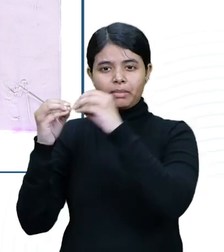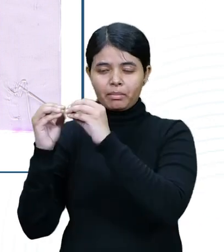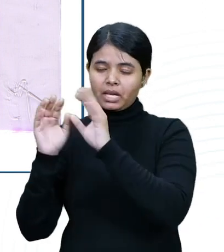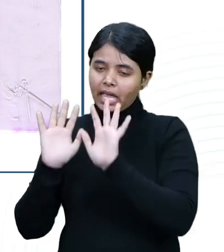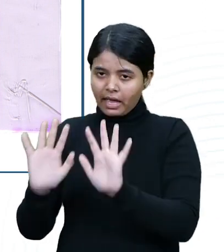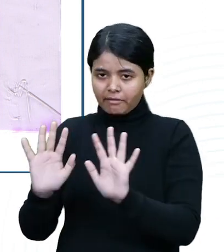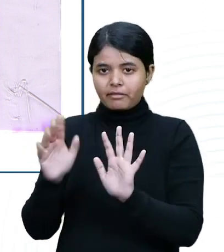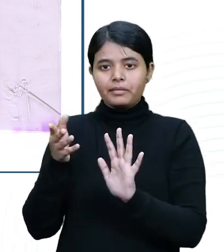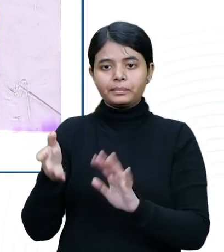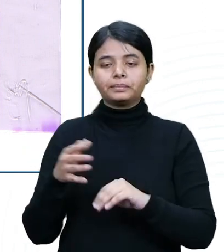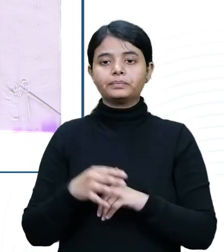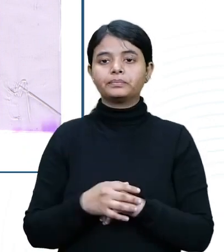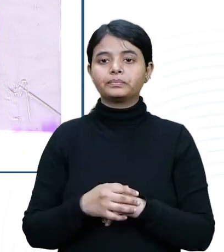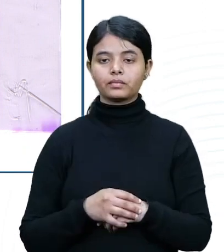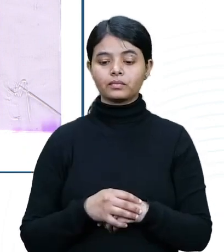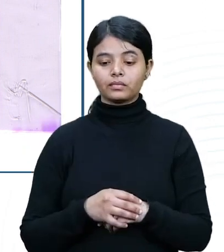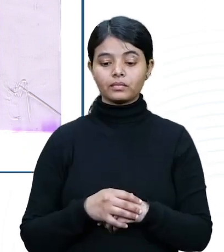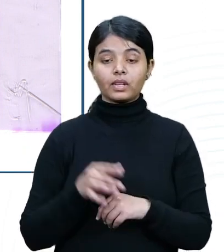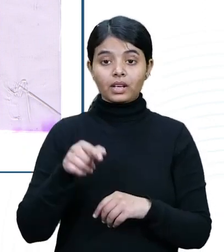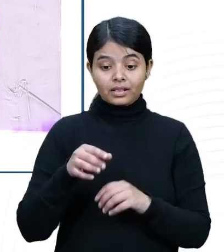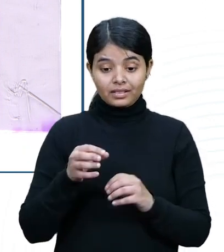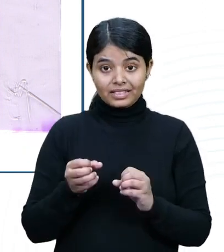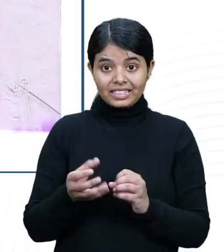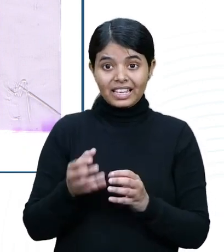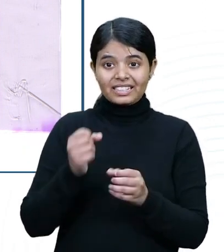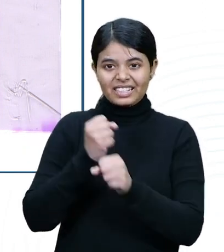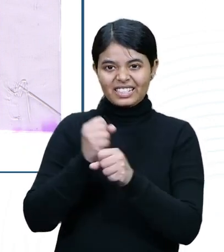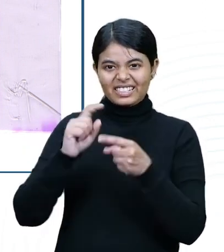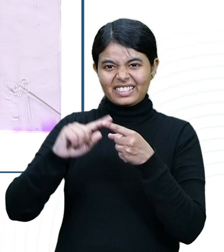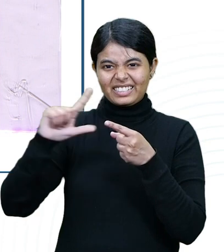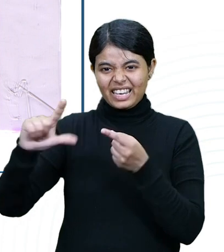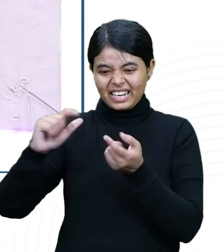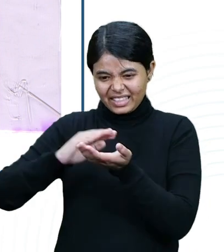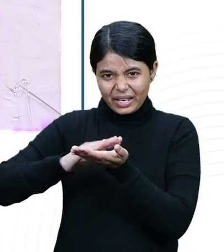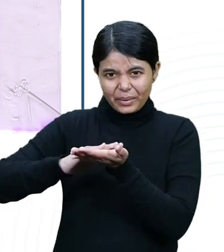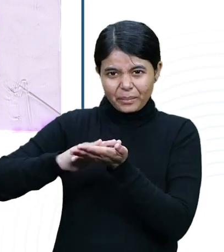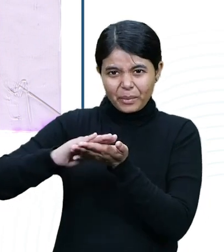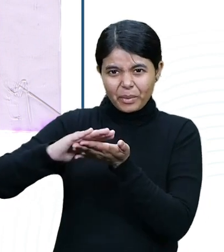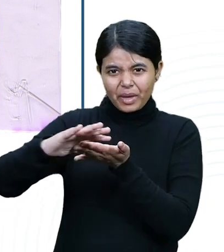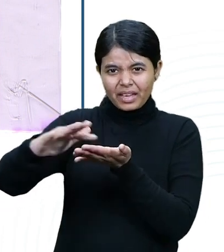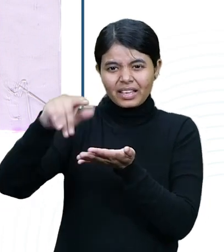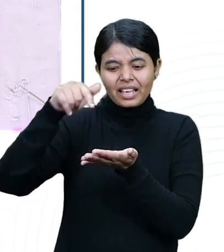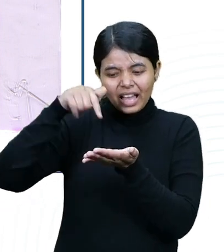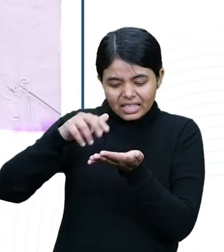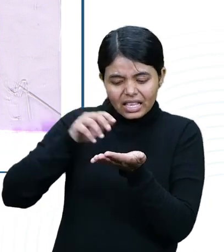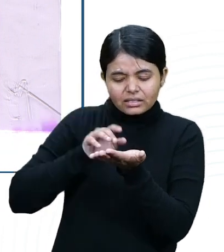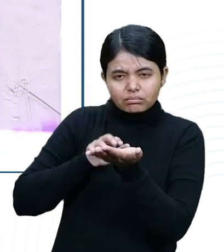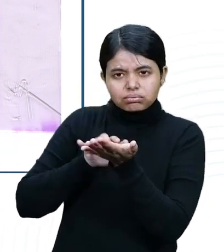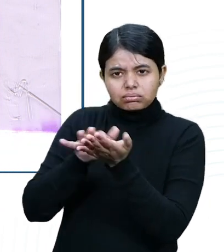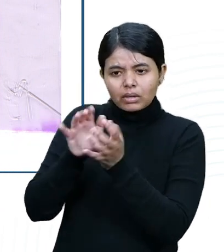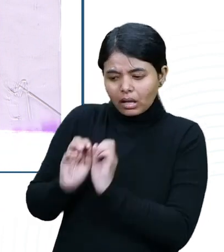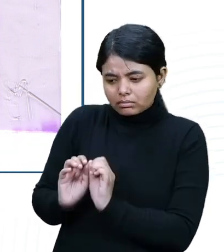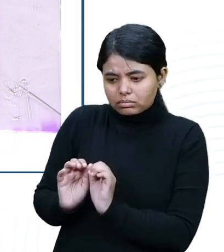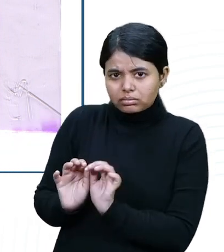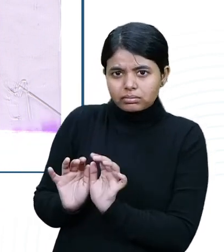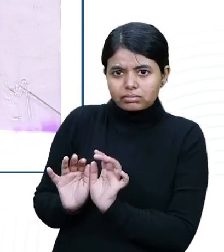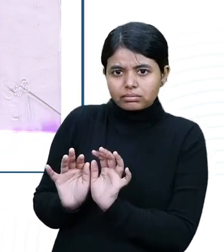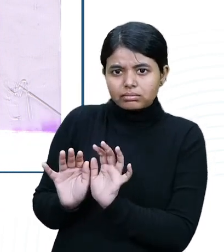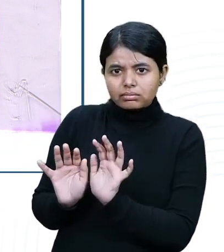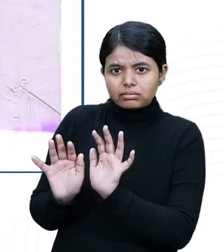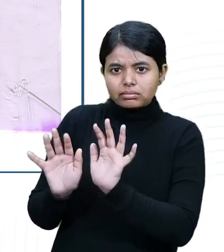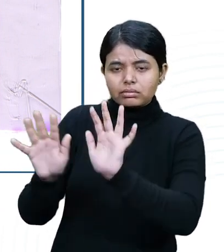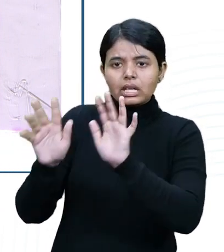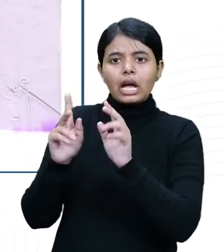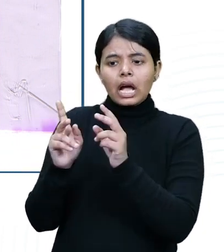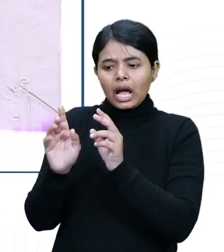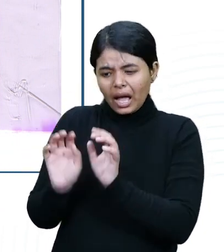And after I purified the prostaglandin, I did the aquacitive treatment to get rid of the protein and lipid. And then I